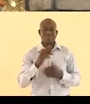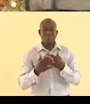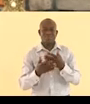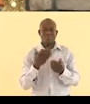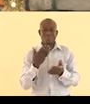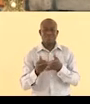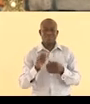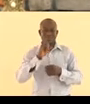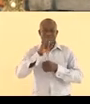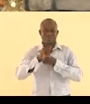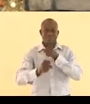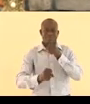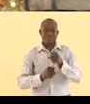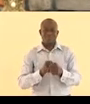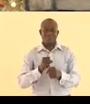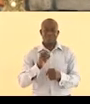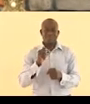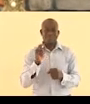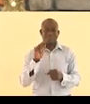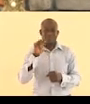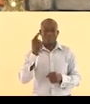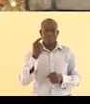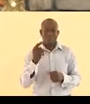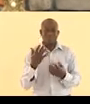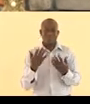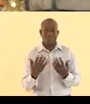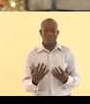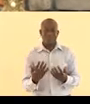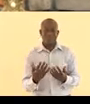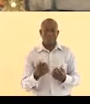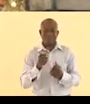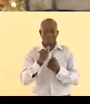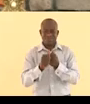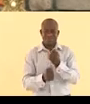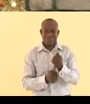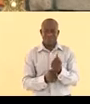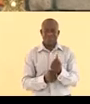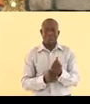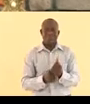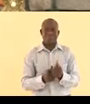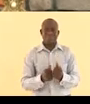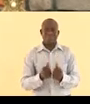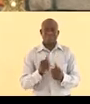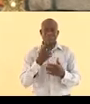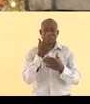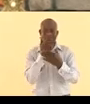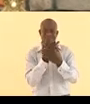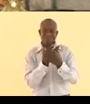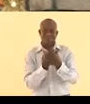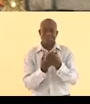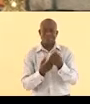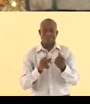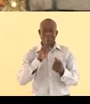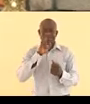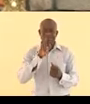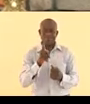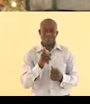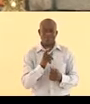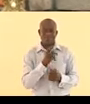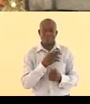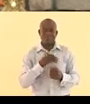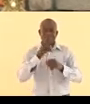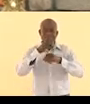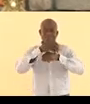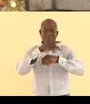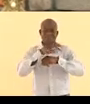Truth may suffer only temporary setbacks. Yet, both truth and the messenger of truth